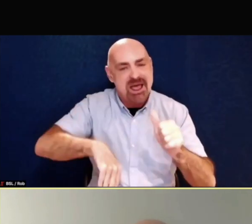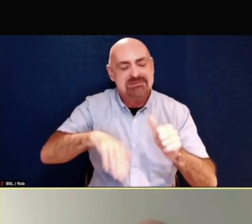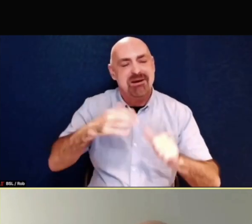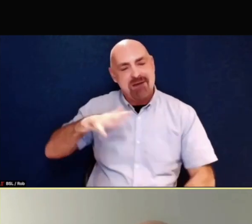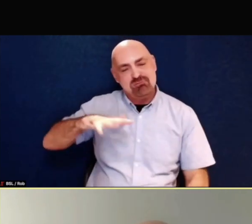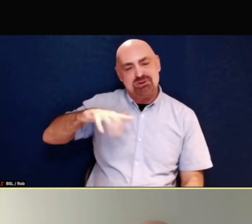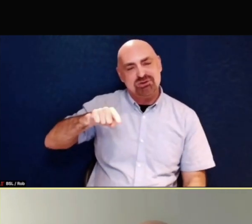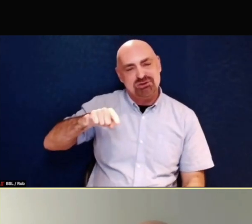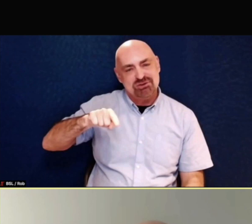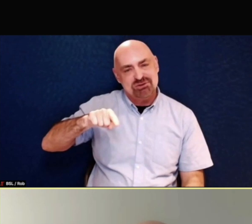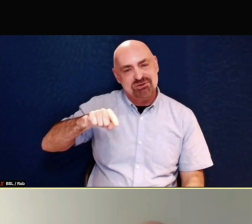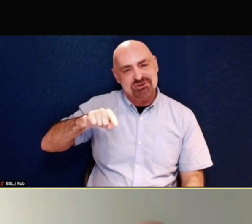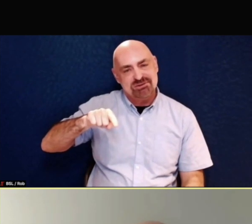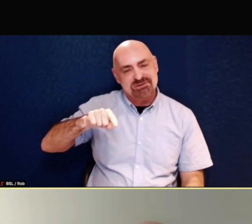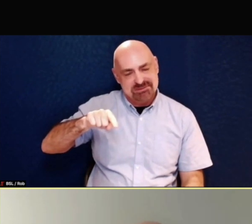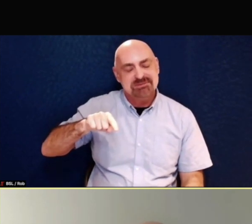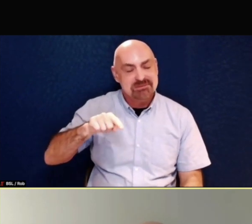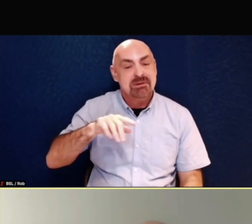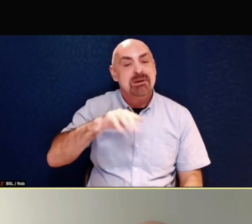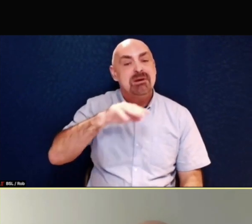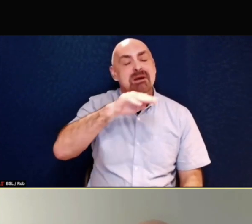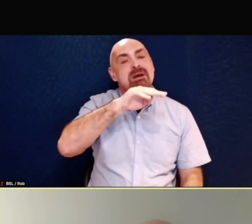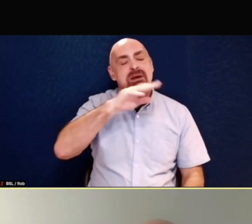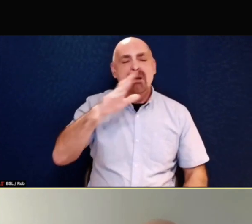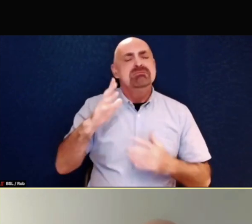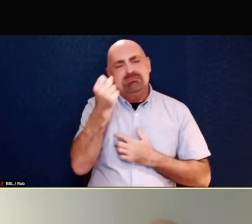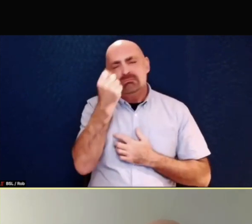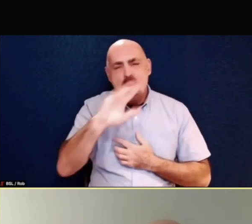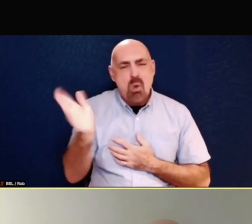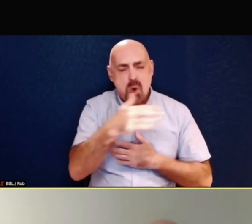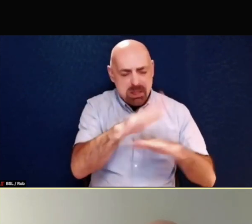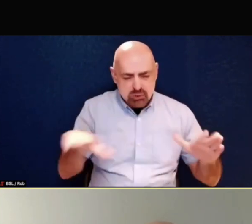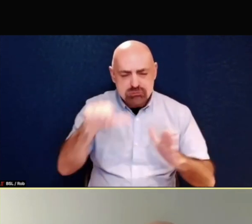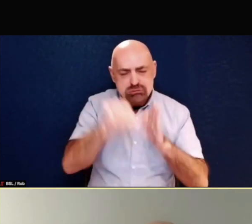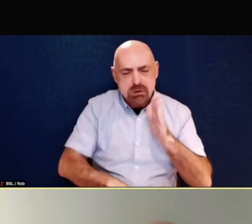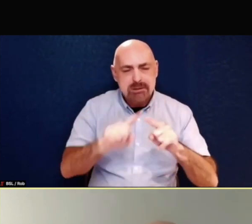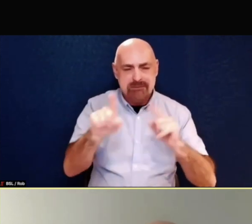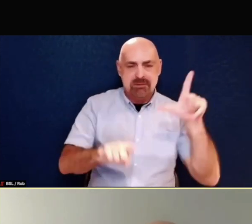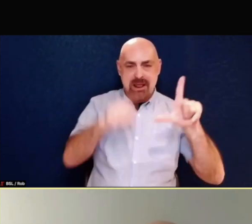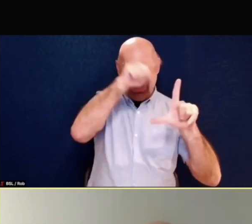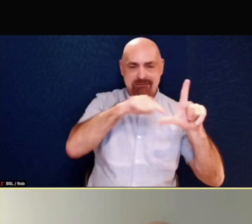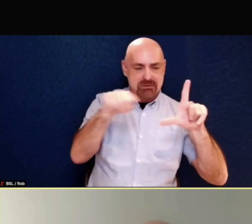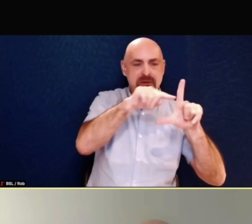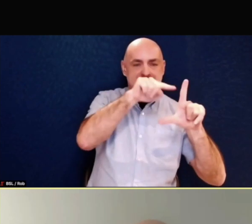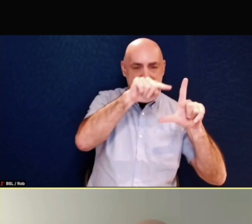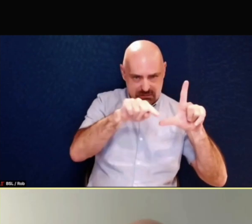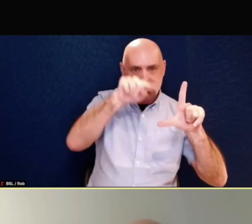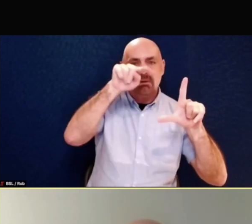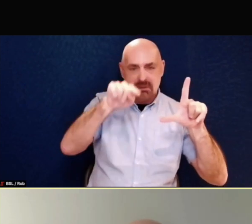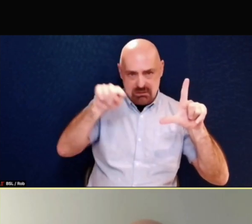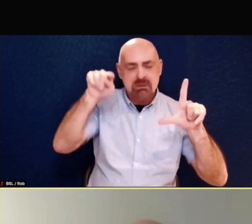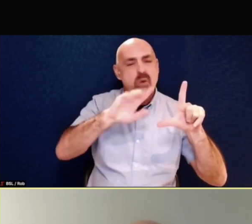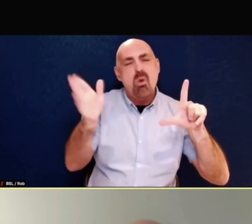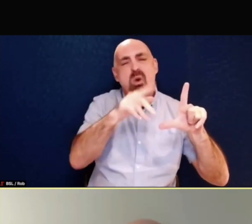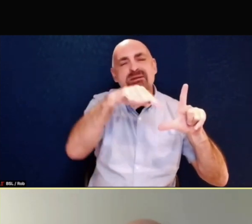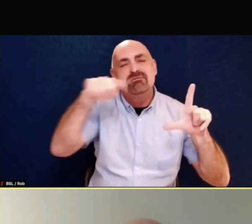course of their childhood. We all start at different places on the line at the left, and we all go in different directions. So if